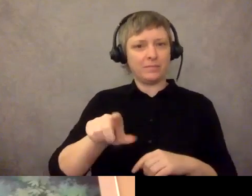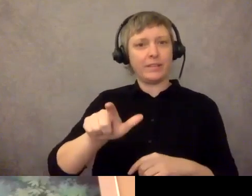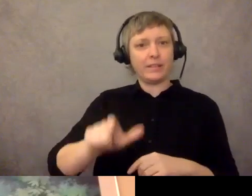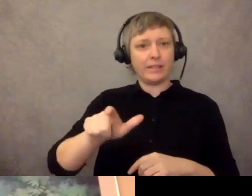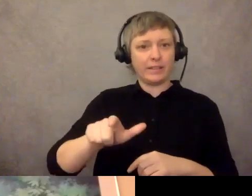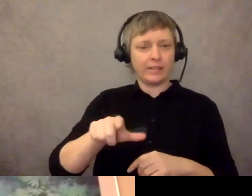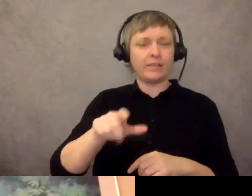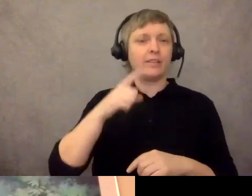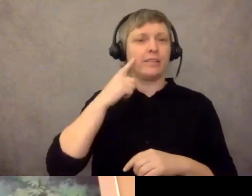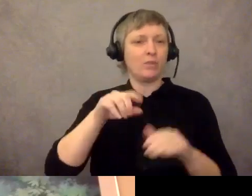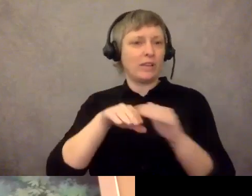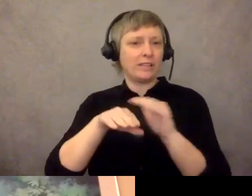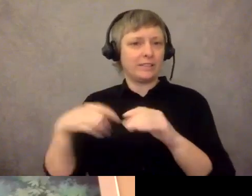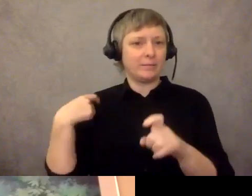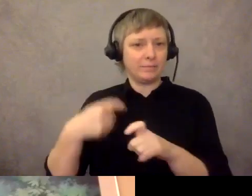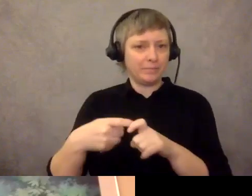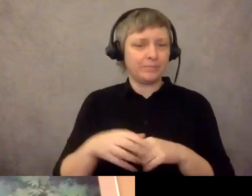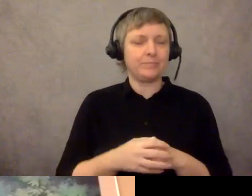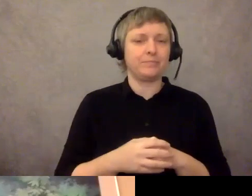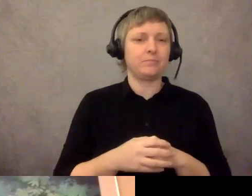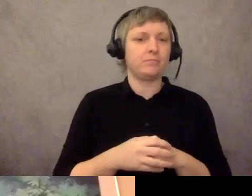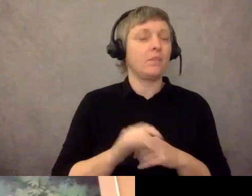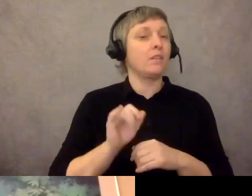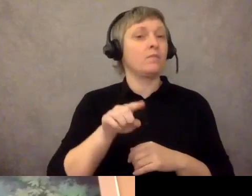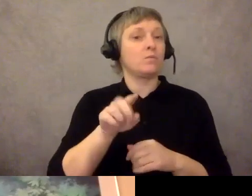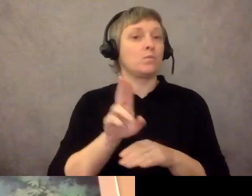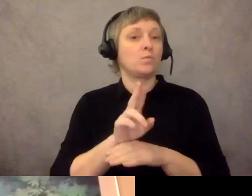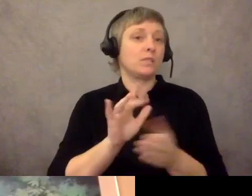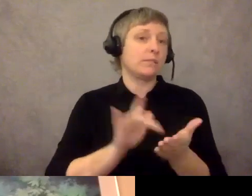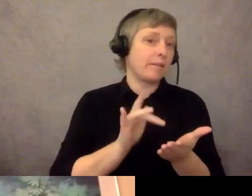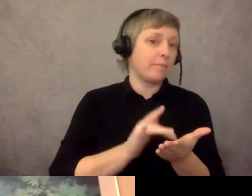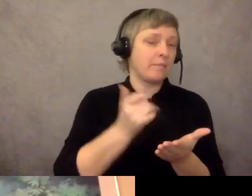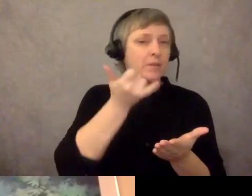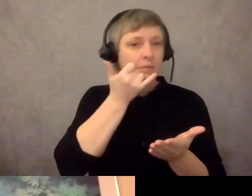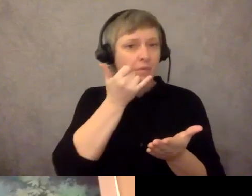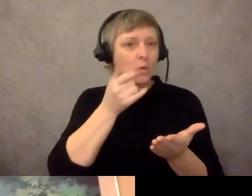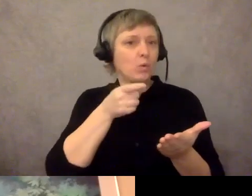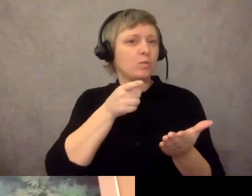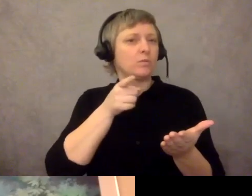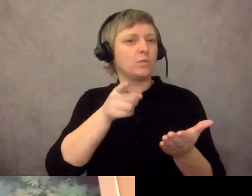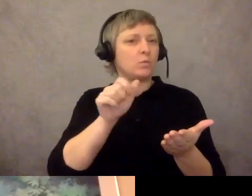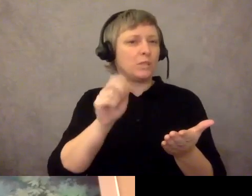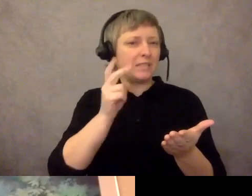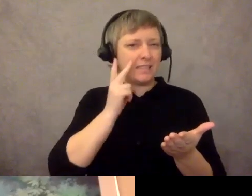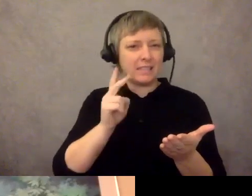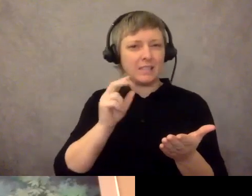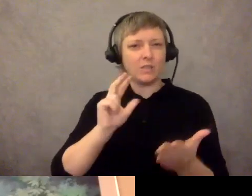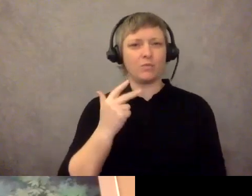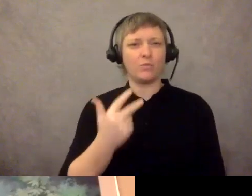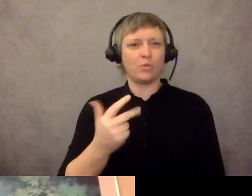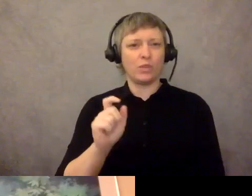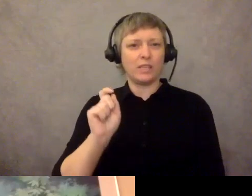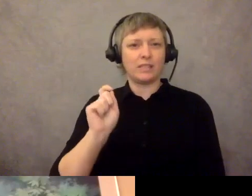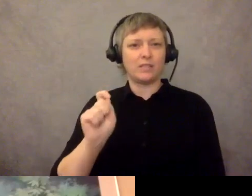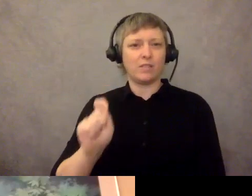tablet or mobile device, like a smartphone, there will be three dots with the legend more at the bottom right or